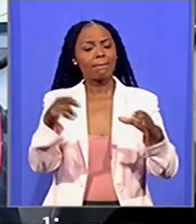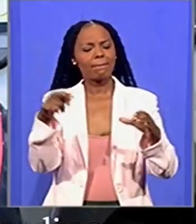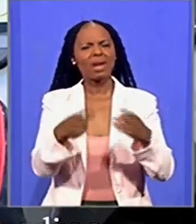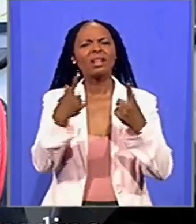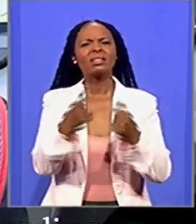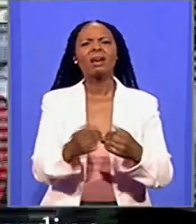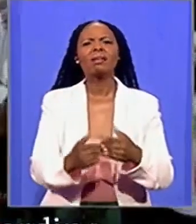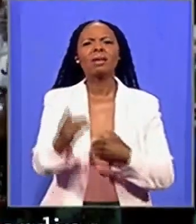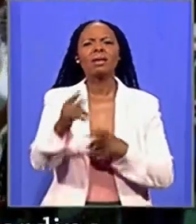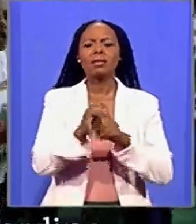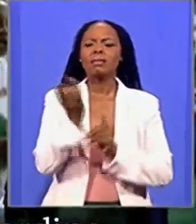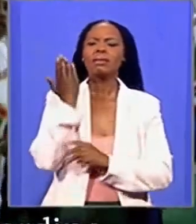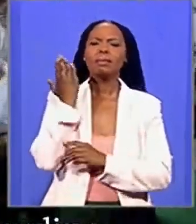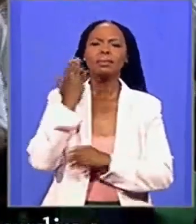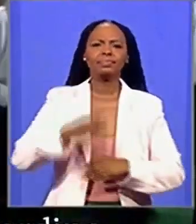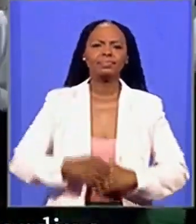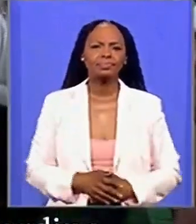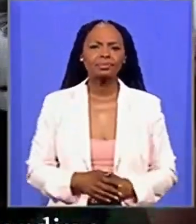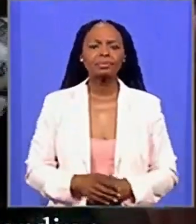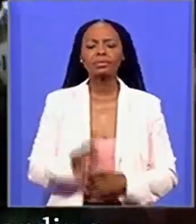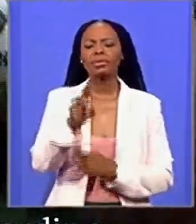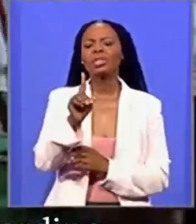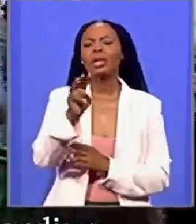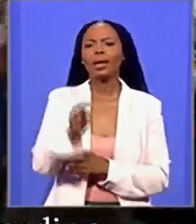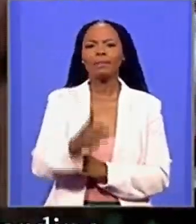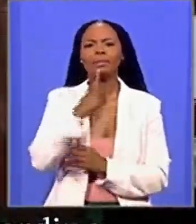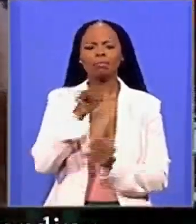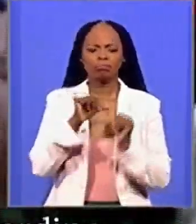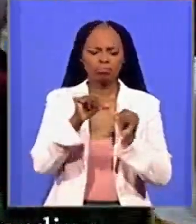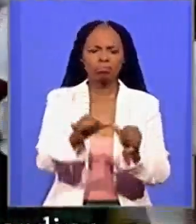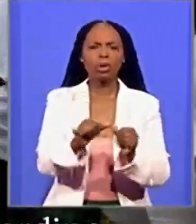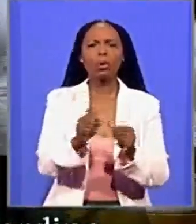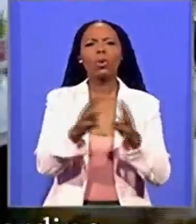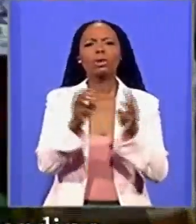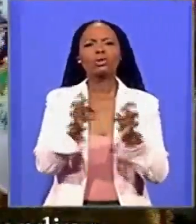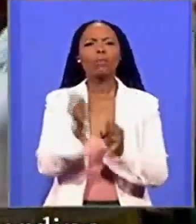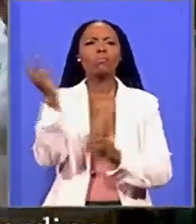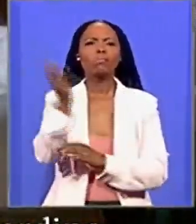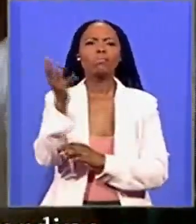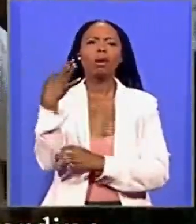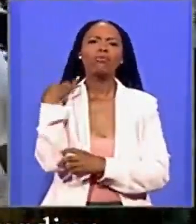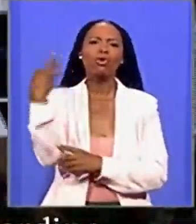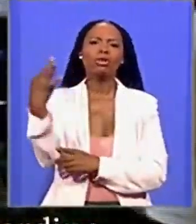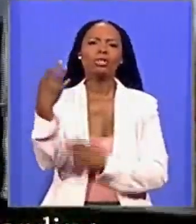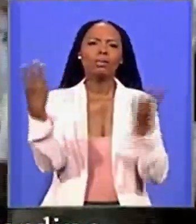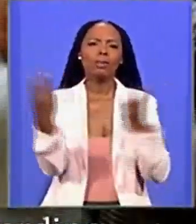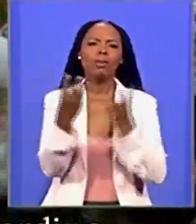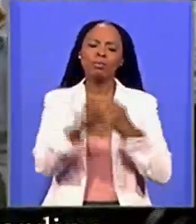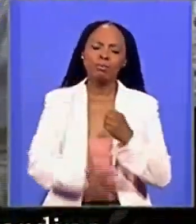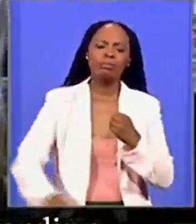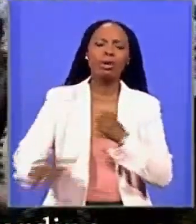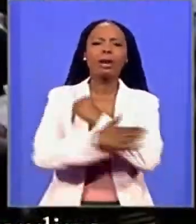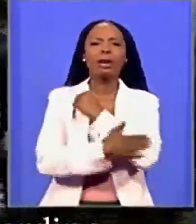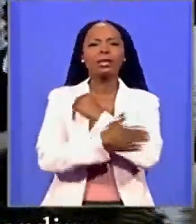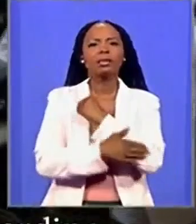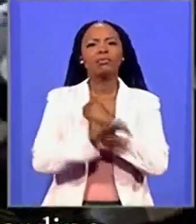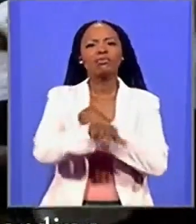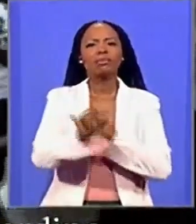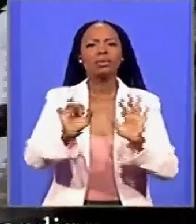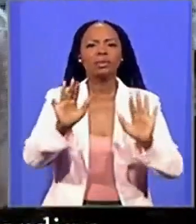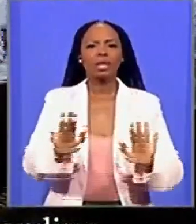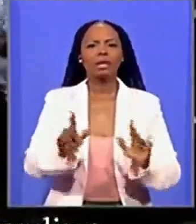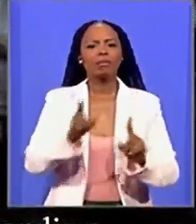done in the past. UDM e re tlotsola pele ho hlophisa di-workshop tsa baithaopi ho phatlalla le naha e le karolo ya letsholo la